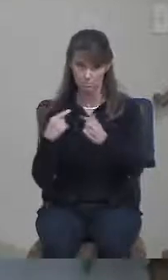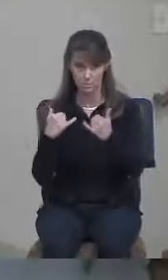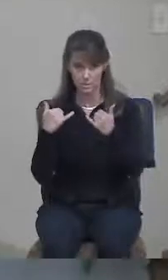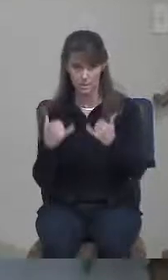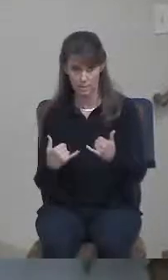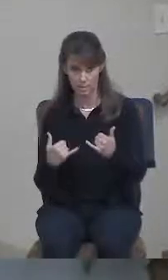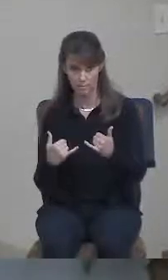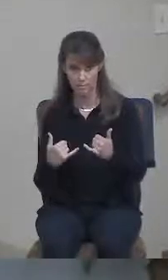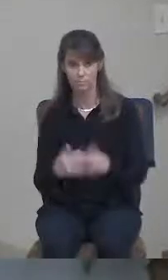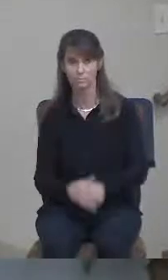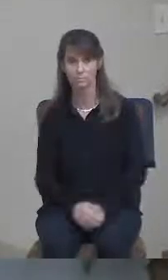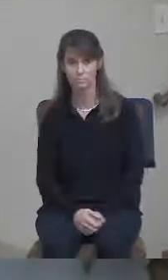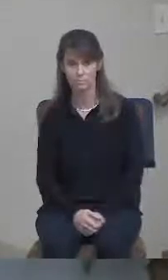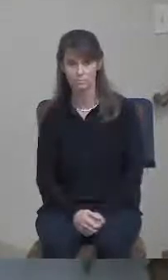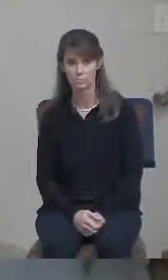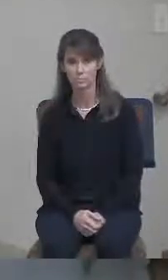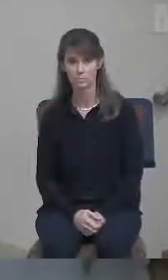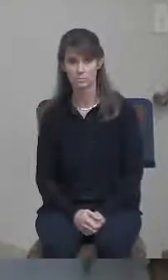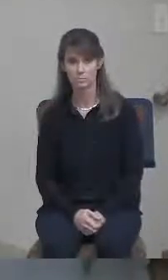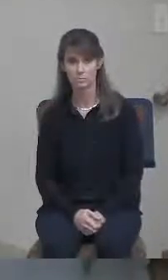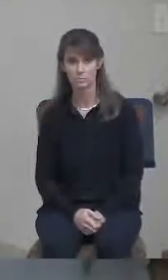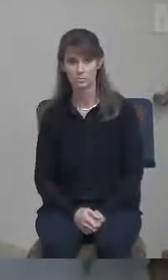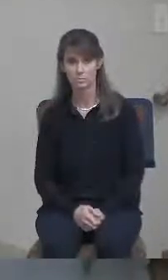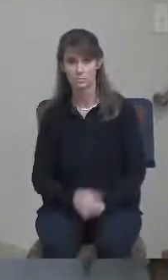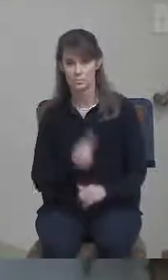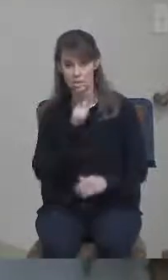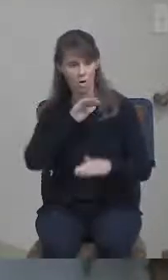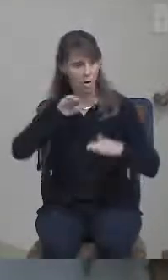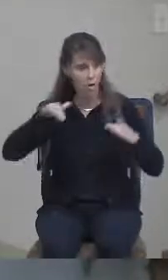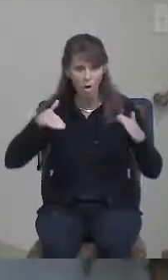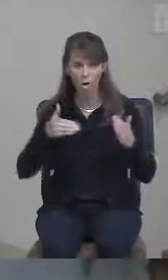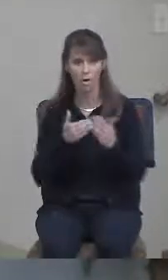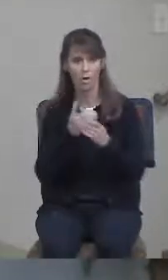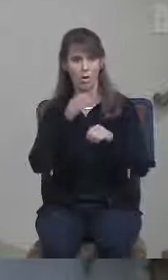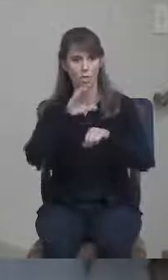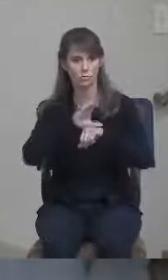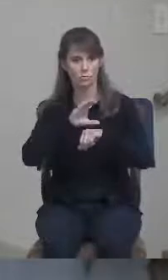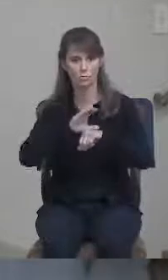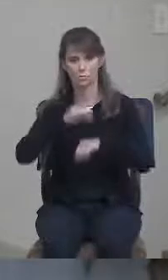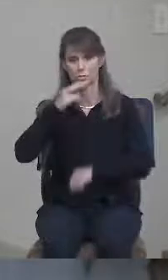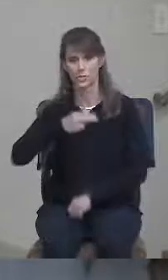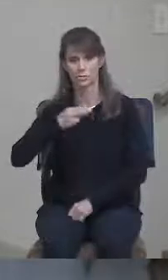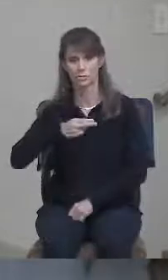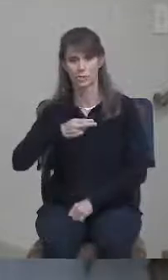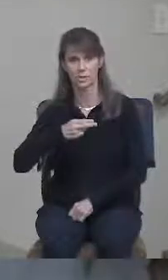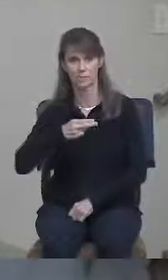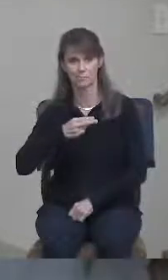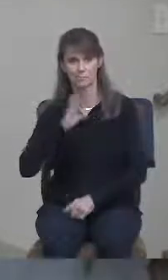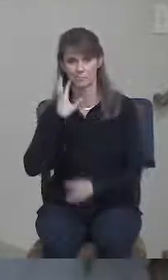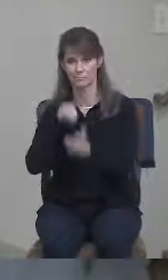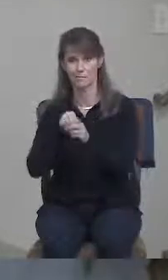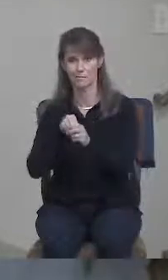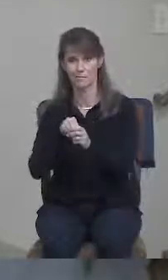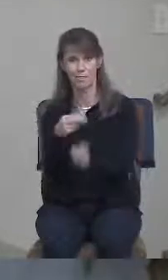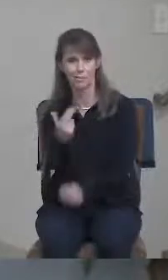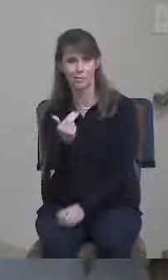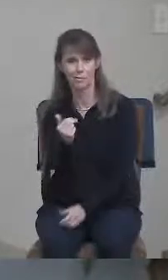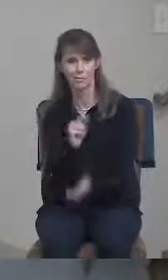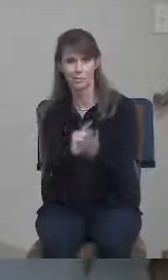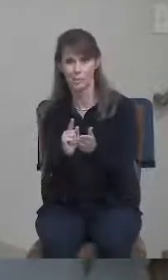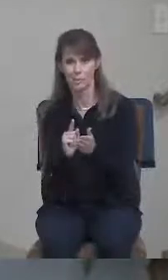doing justice to a study of all of church history in 13 weeks. So we